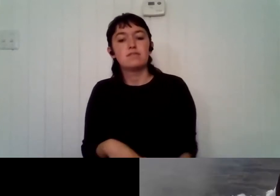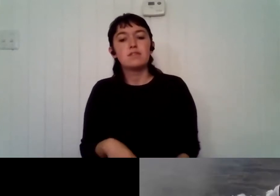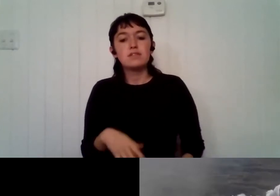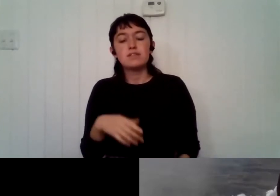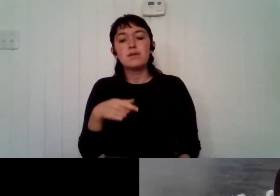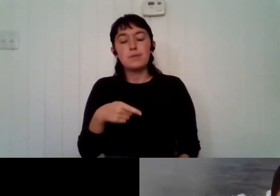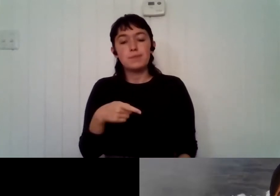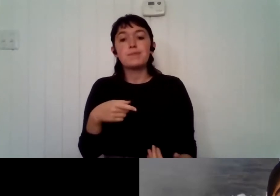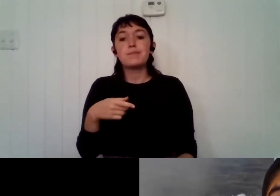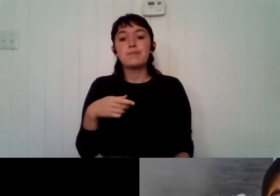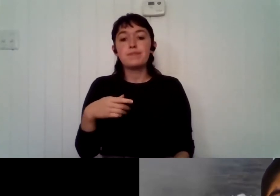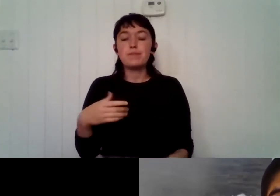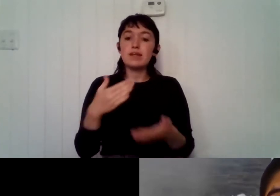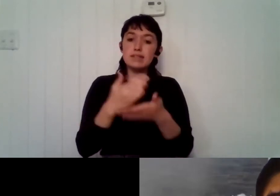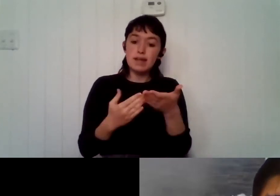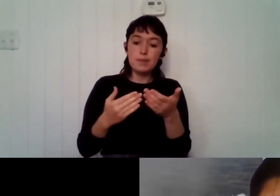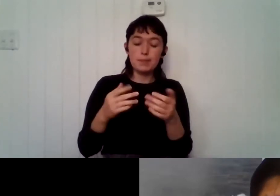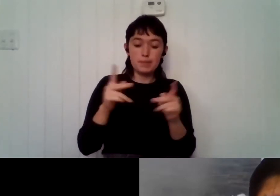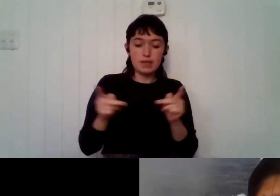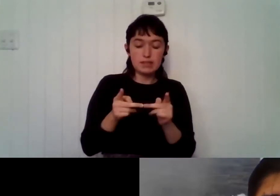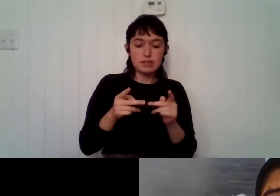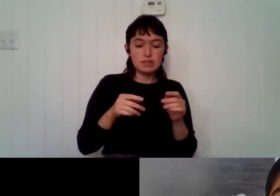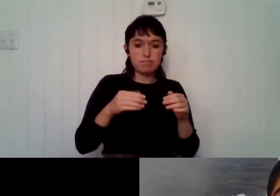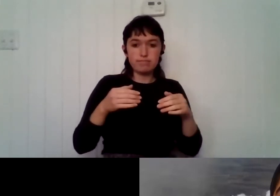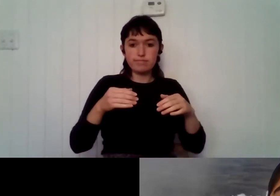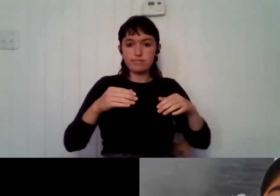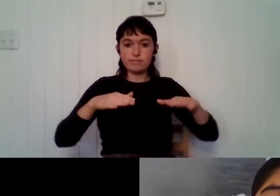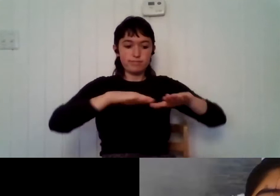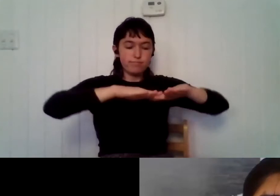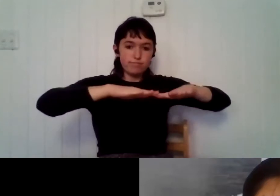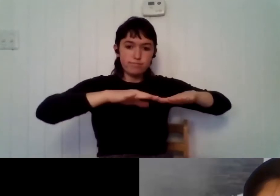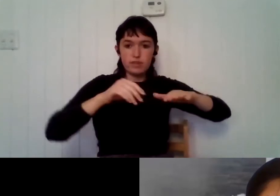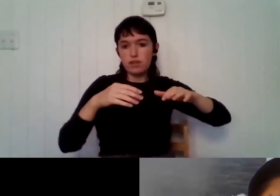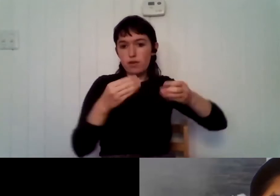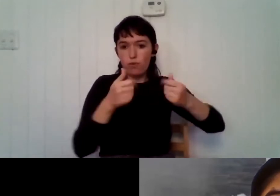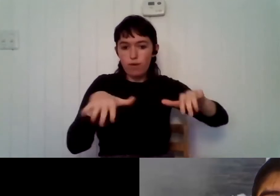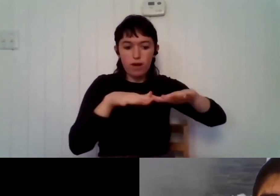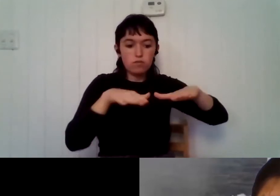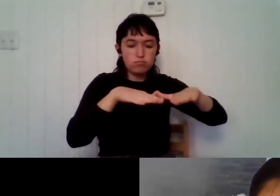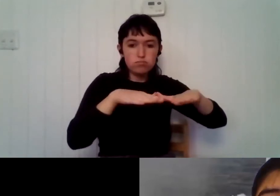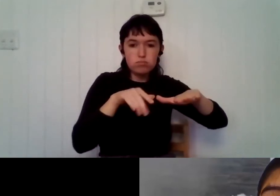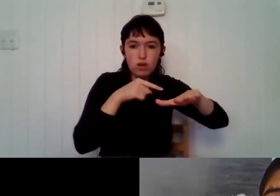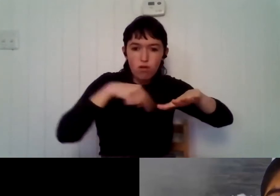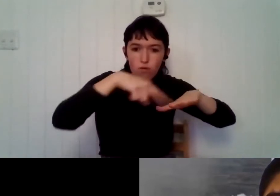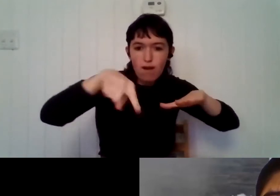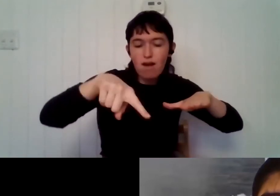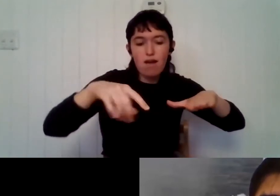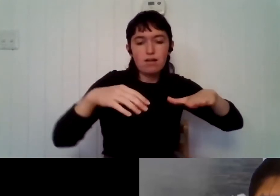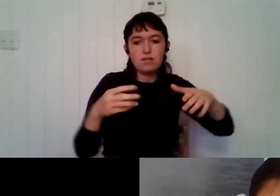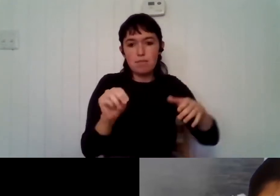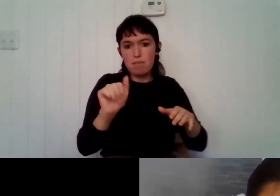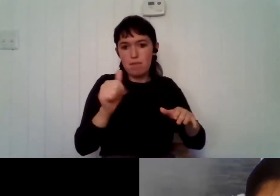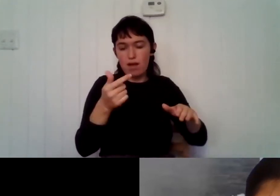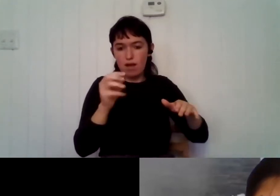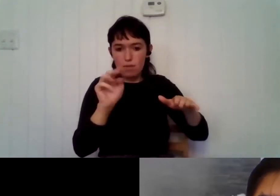and letting magma through. And a lot of them we don't know about. So for example, recently there was this big tsunami, you probably heard about it